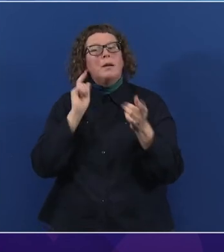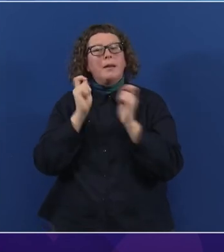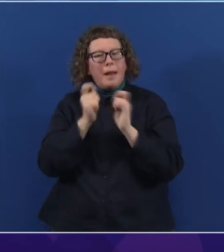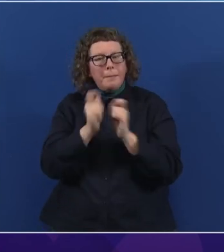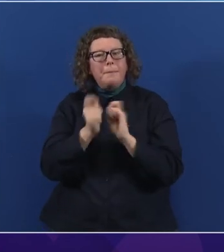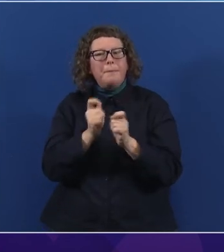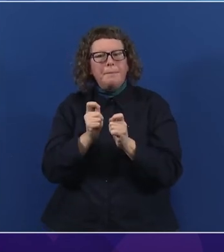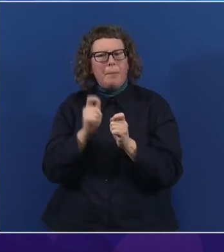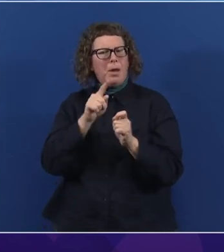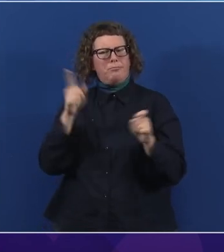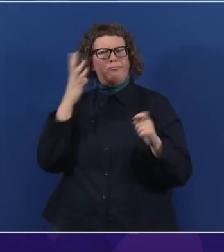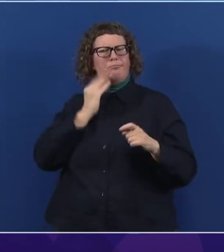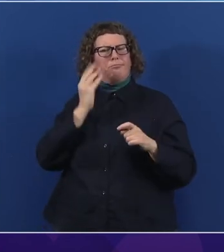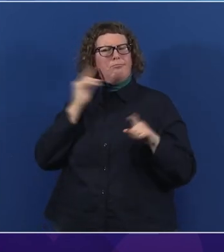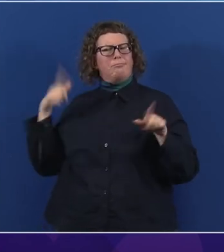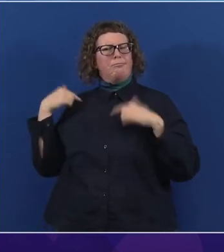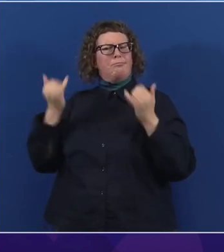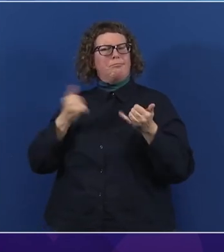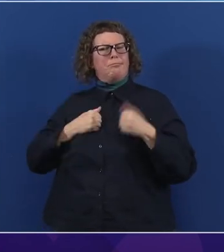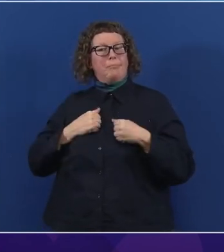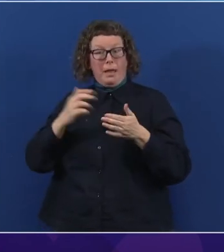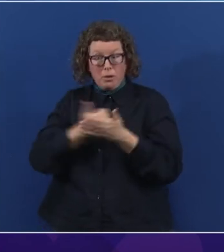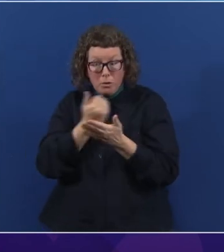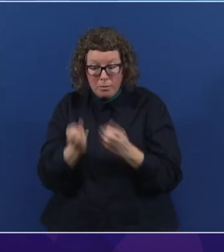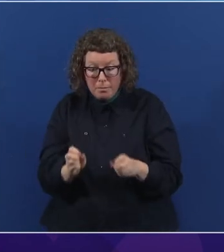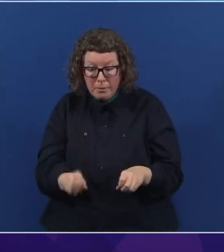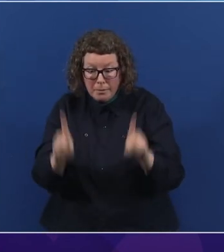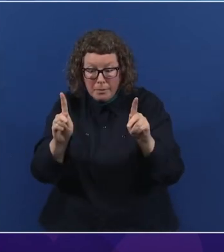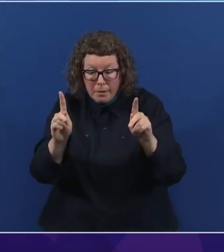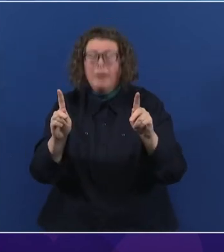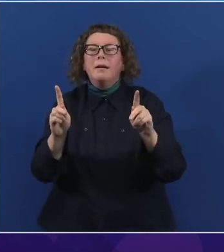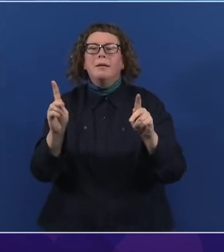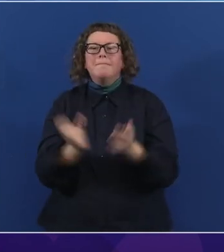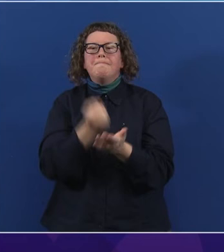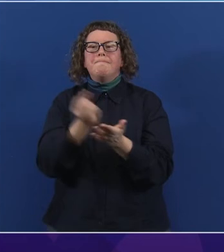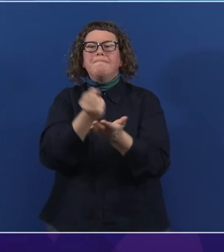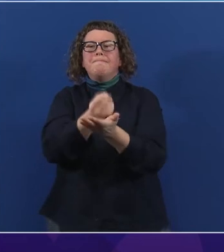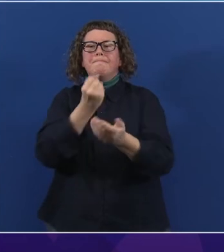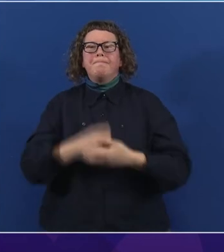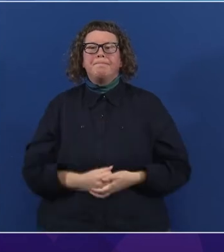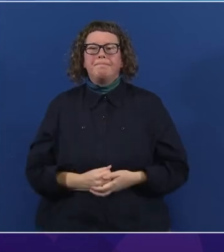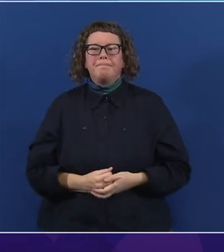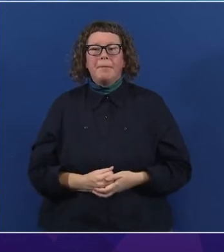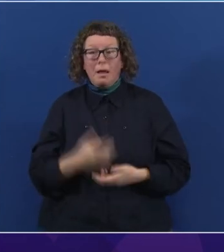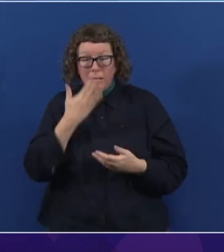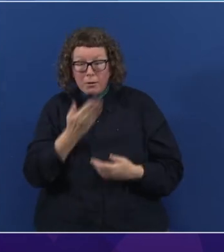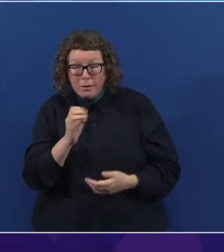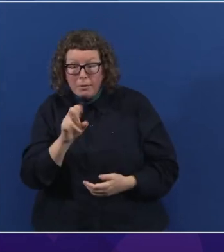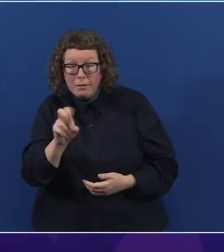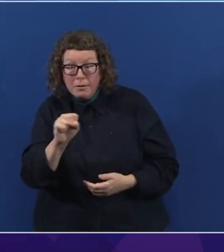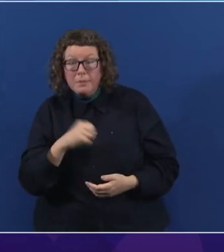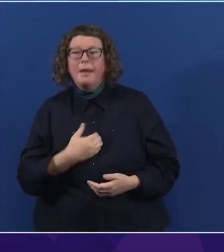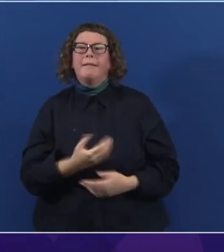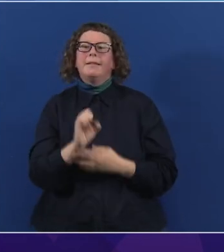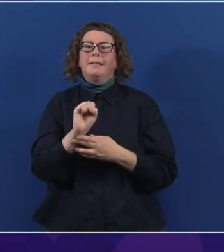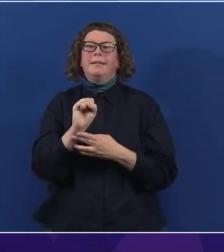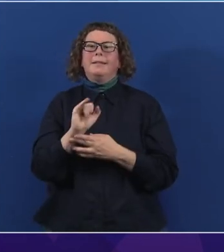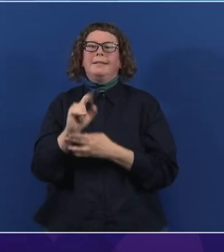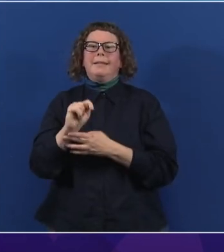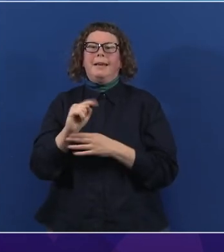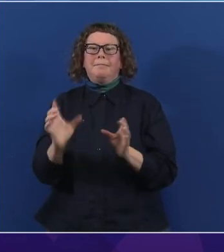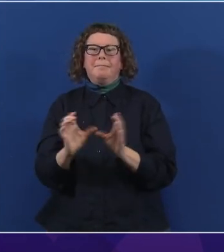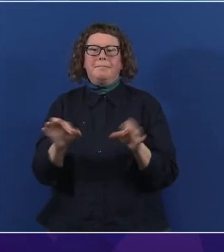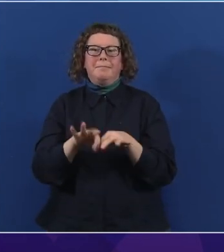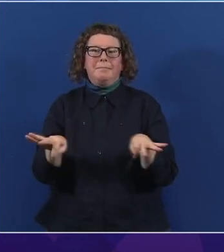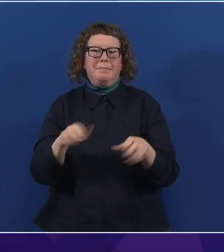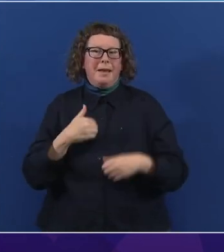been and open to these new possibilities. And the great news is you have a SAIT credential. It's a credential that's